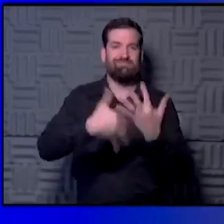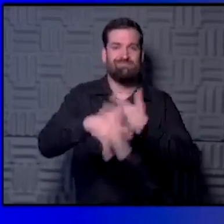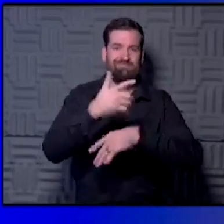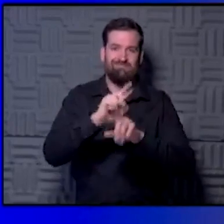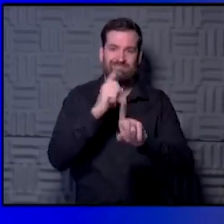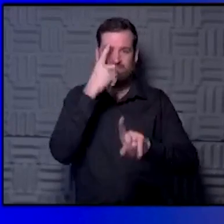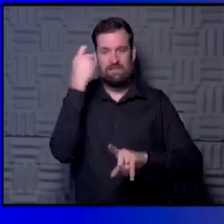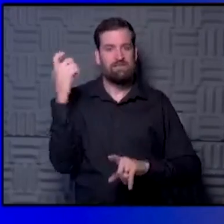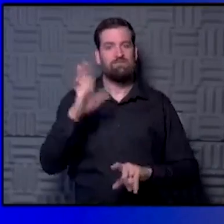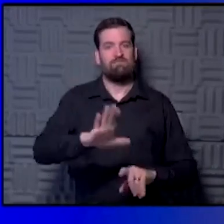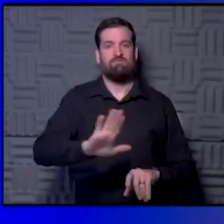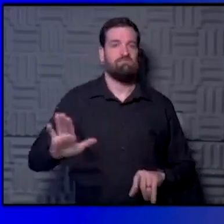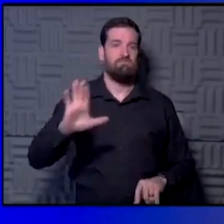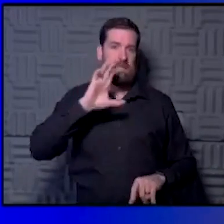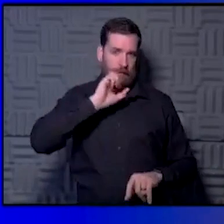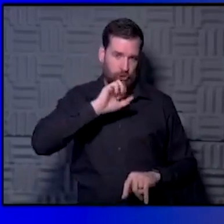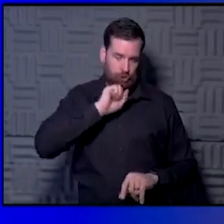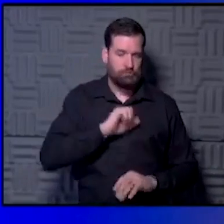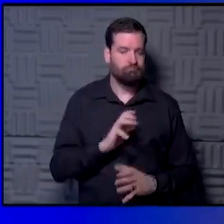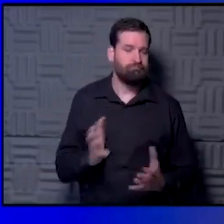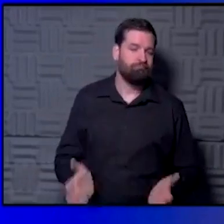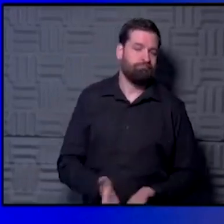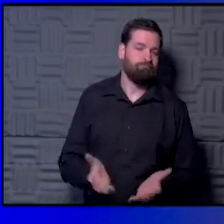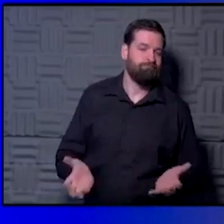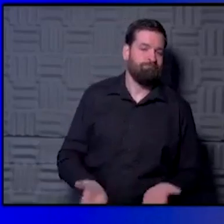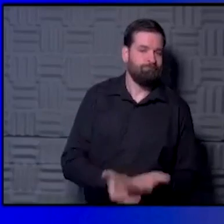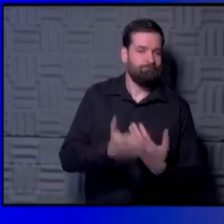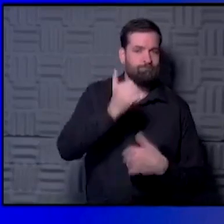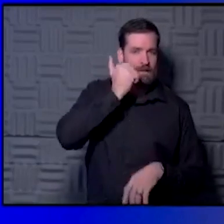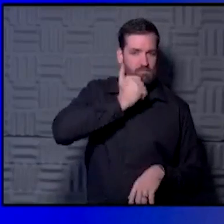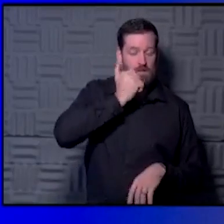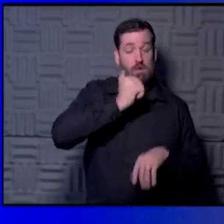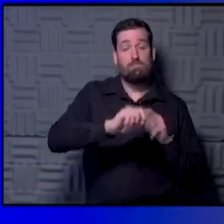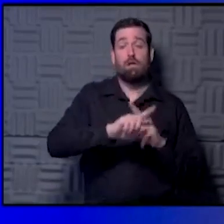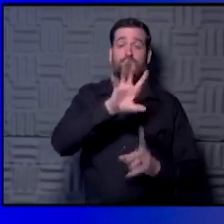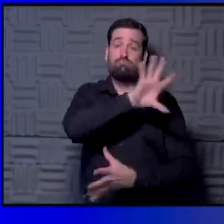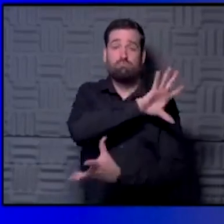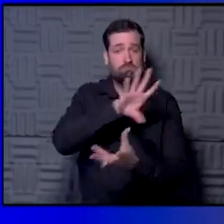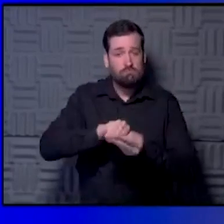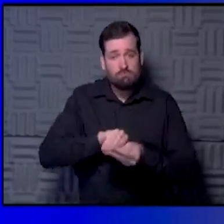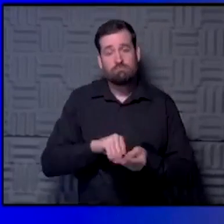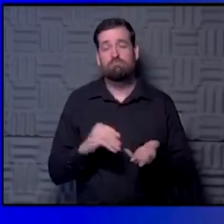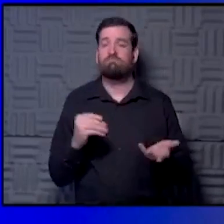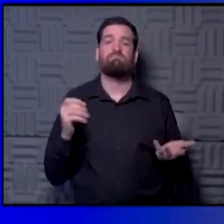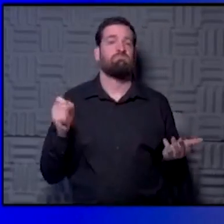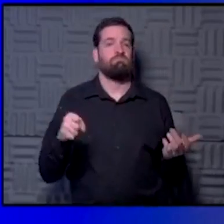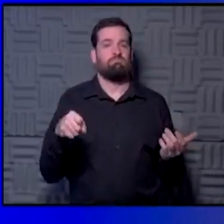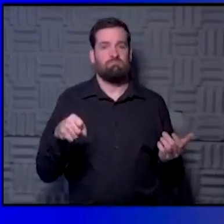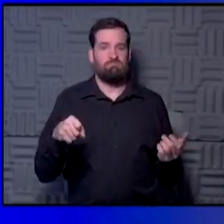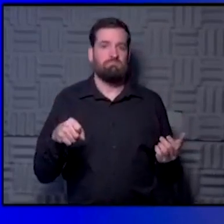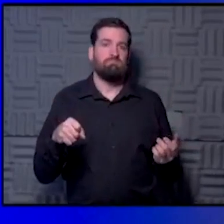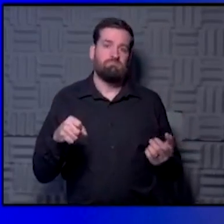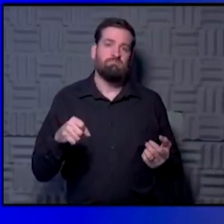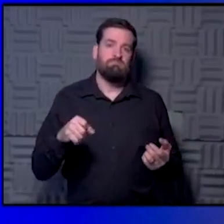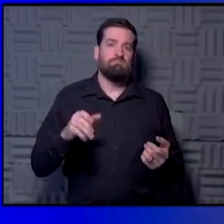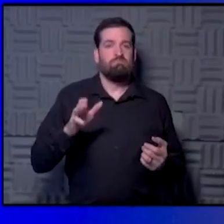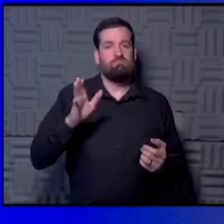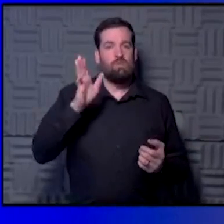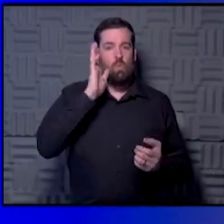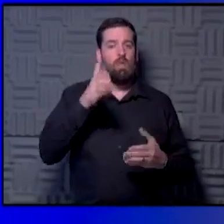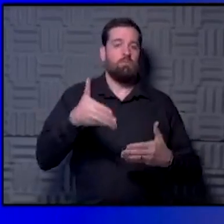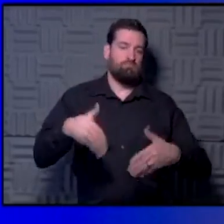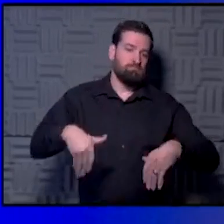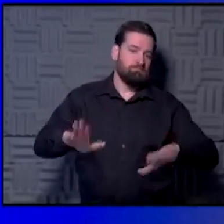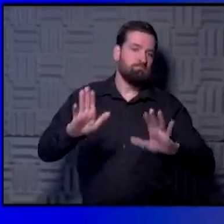just because of their age. So, I just gently encourage that on a daily basis. But I think overall, yes, I will definitely let them